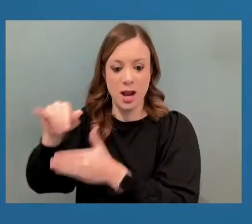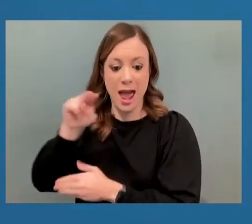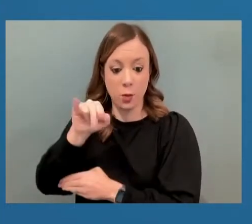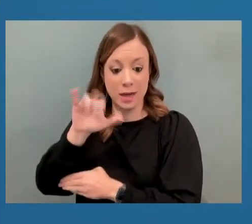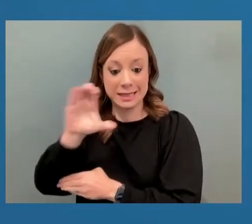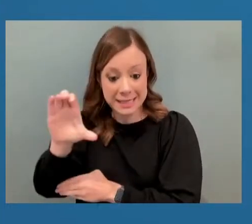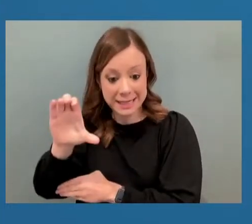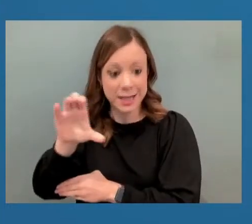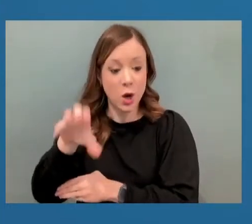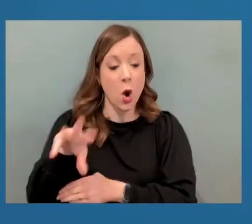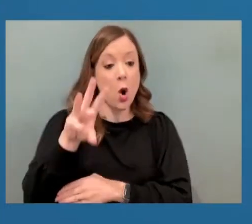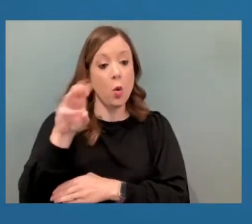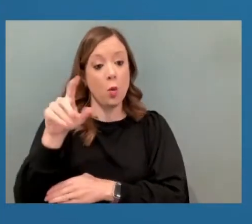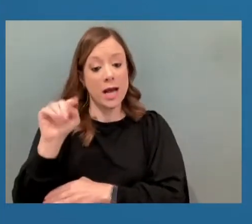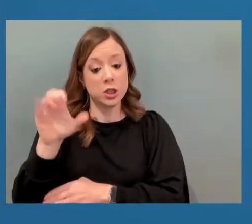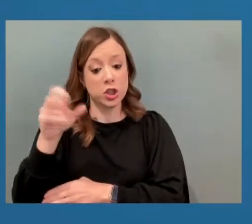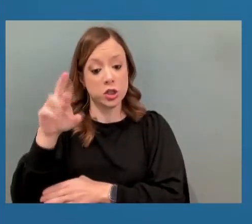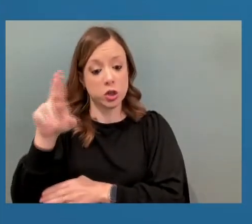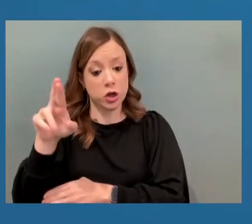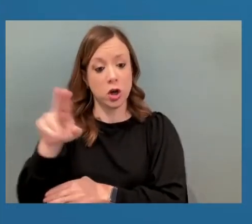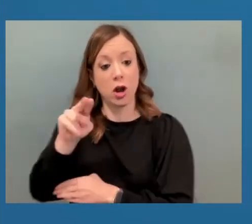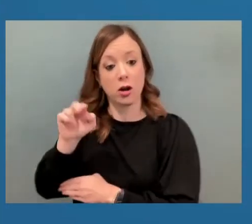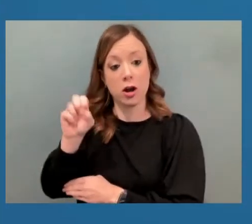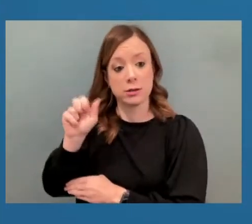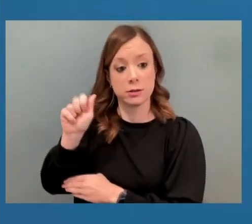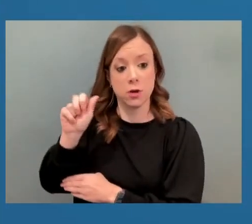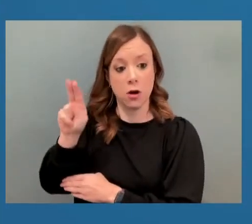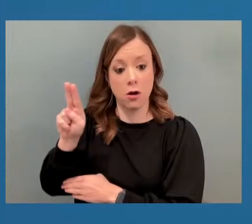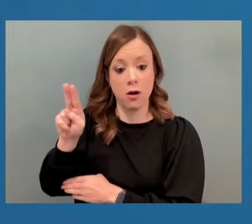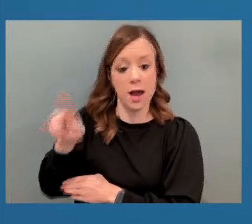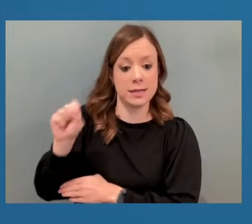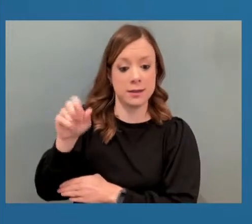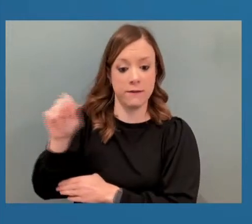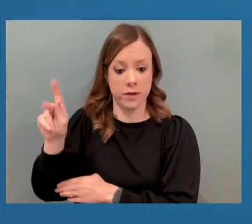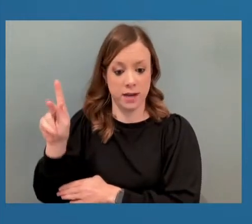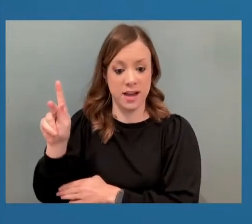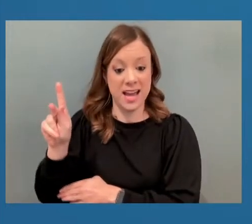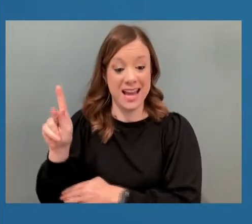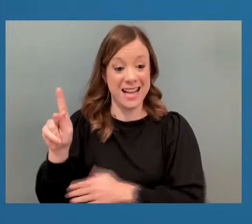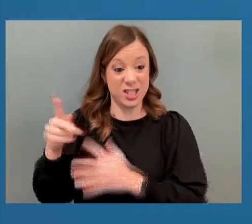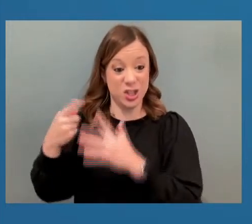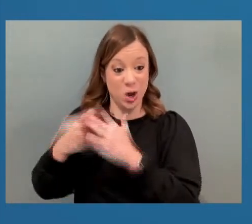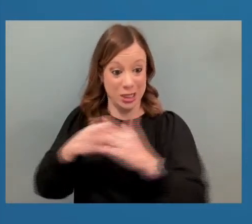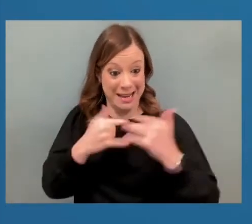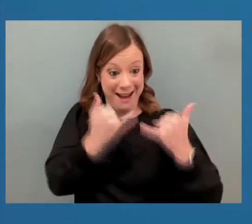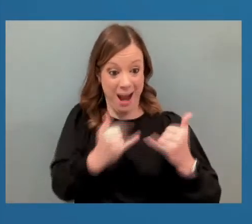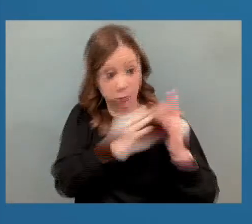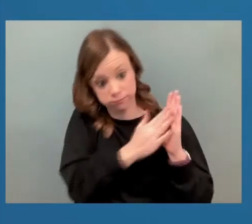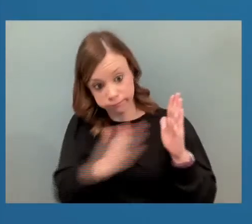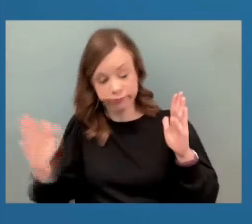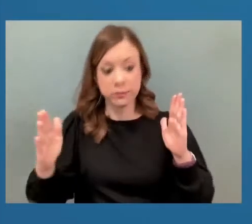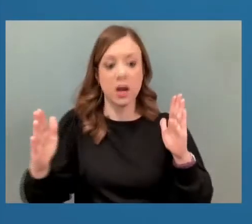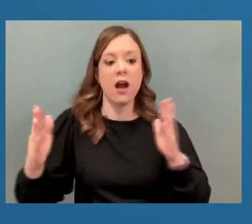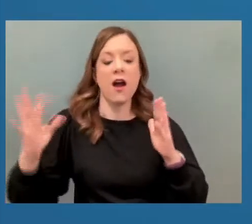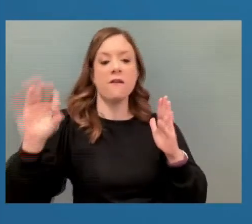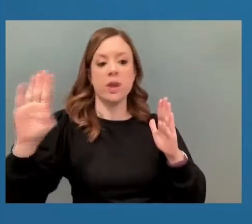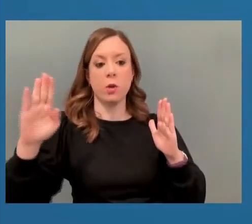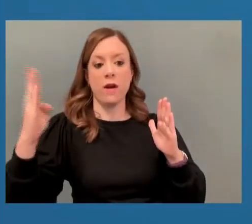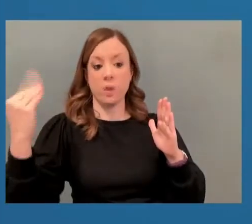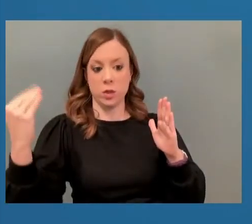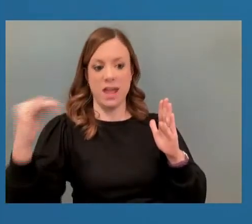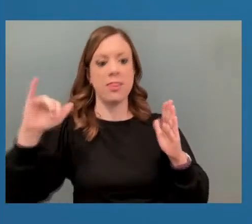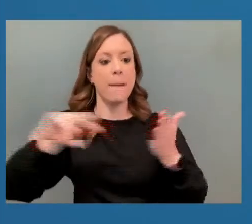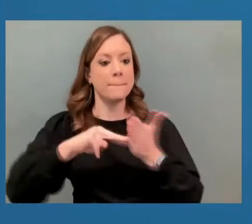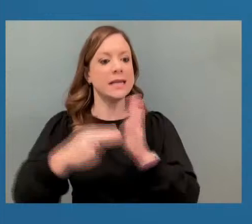is effective today through next Friday, February 14th. Here's what that means. For a week-long period, no poultry can be delivered to